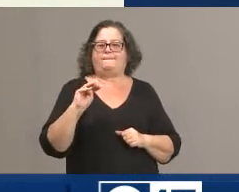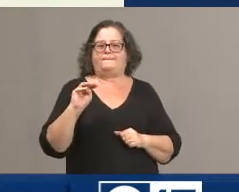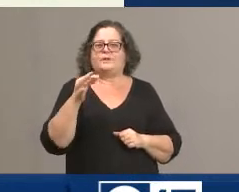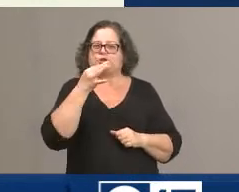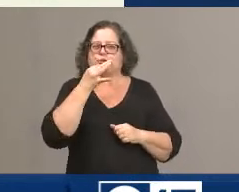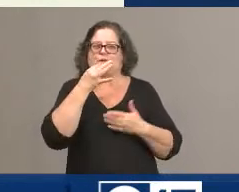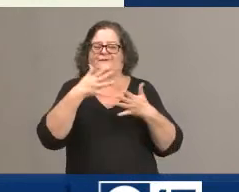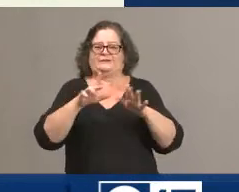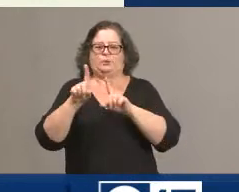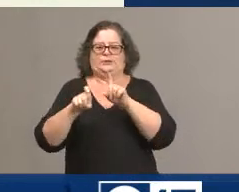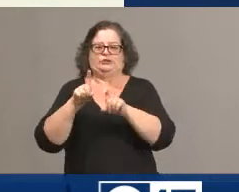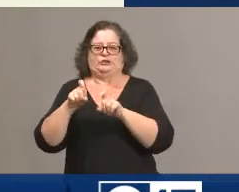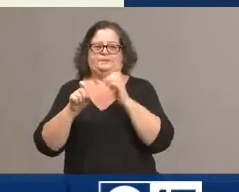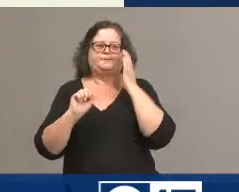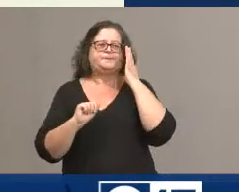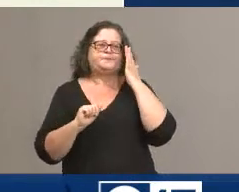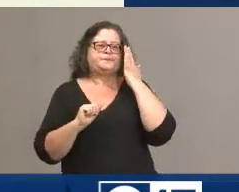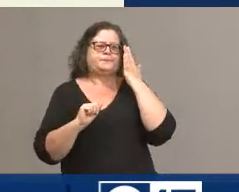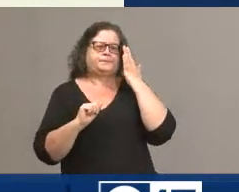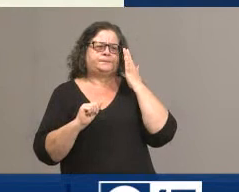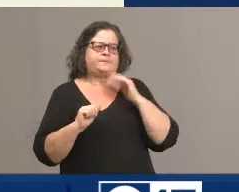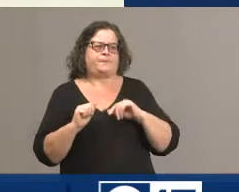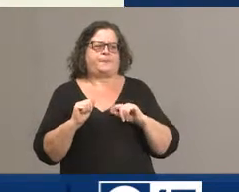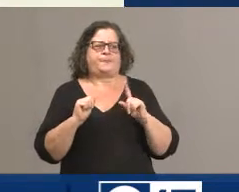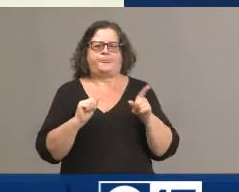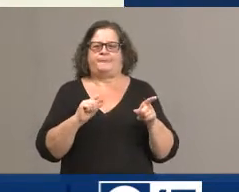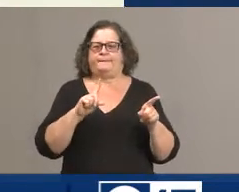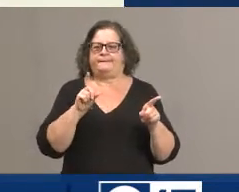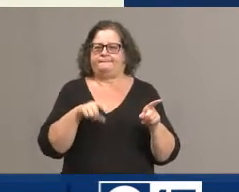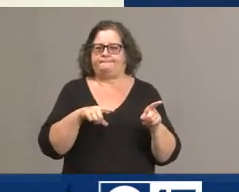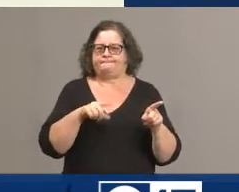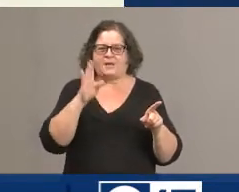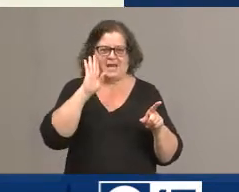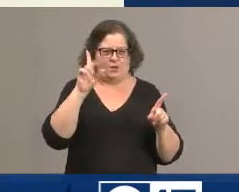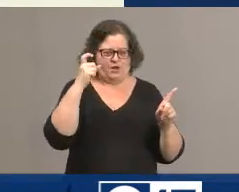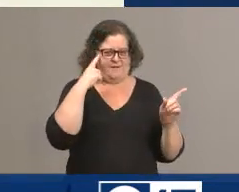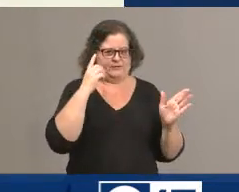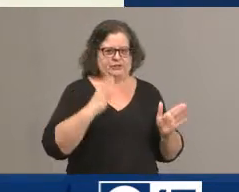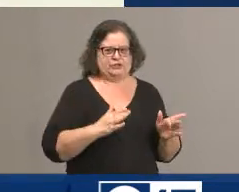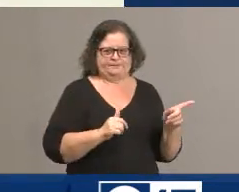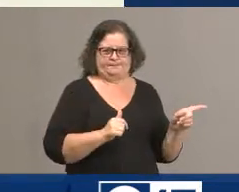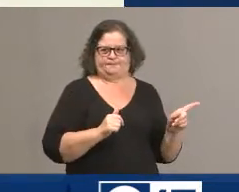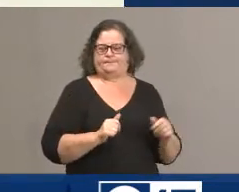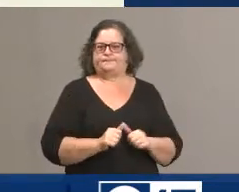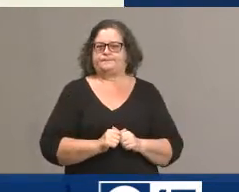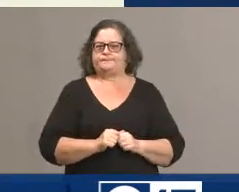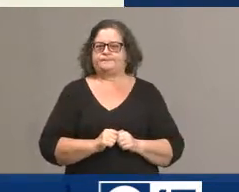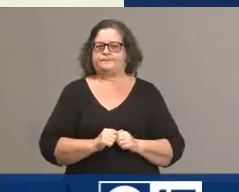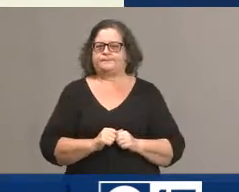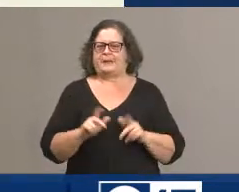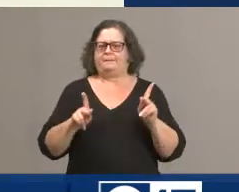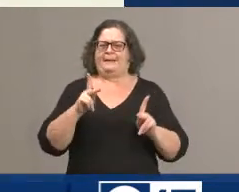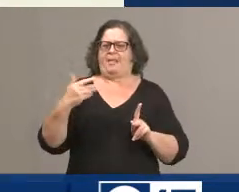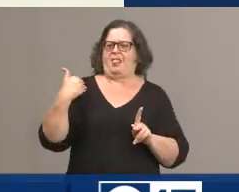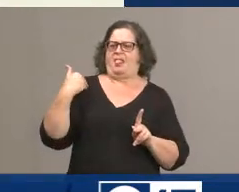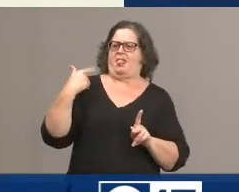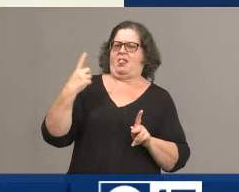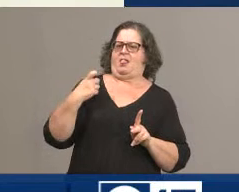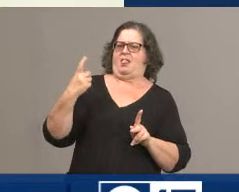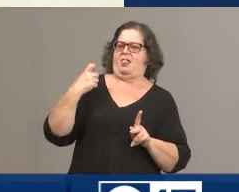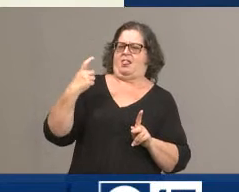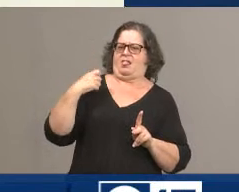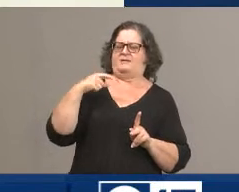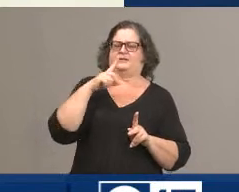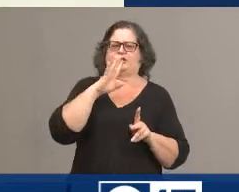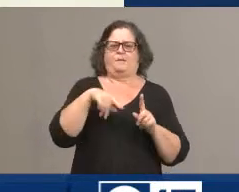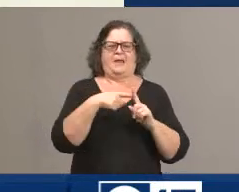Hi, Bram. Hi, hello, Governor. A question I'm getting a lot about schools. You said at the top this is going to take several weeks to play